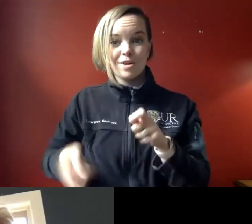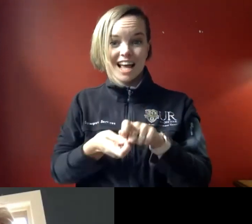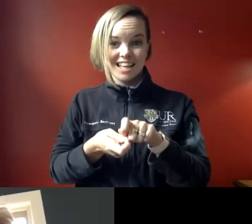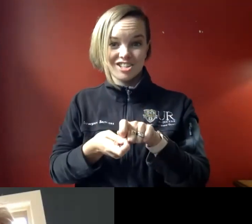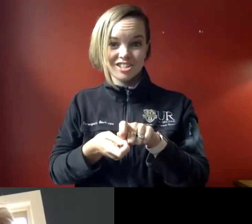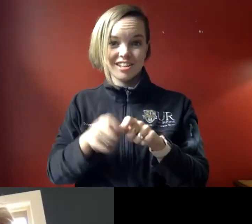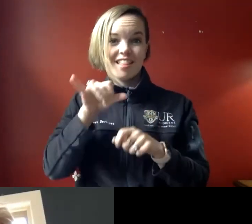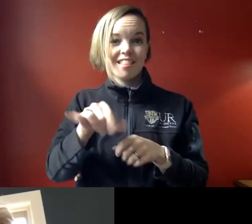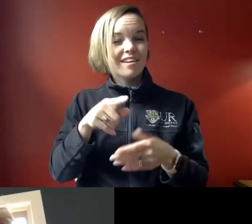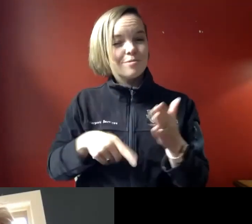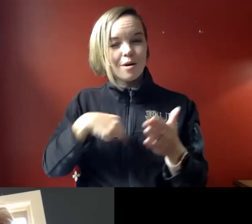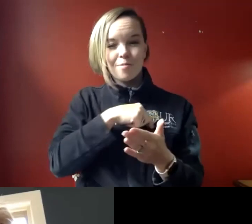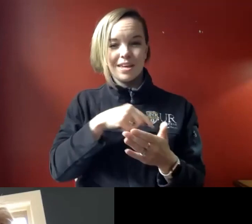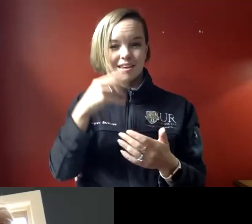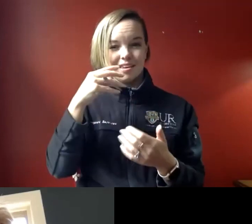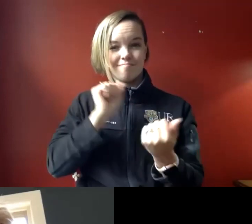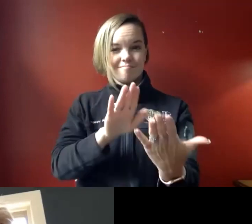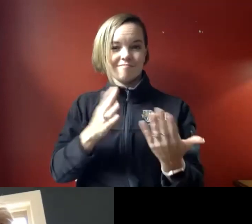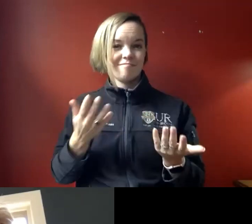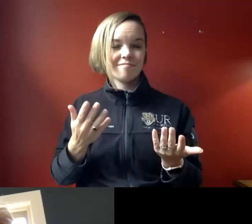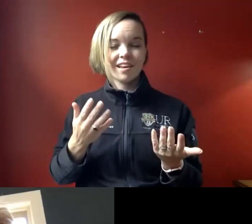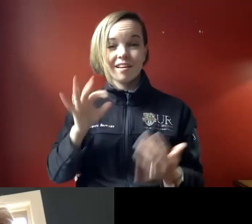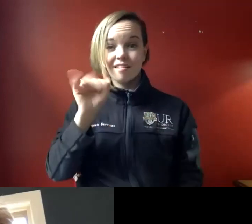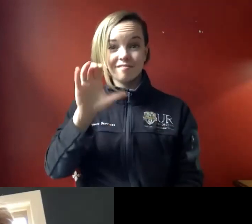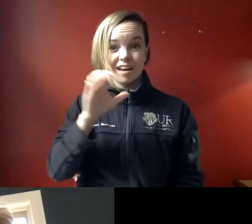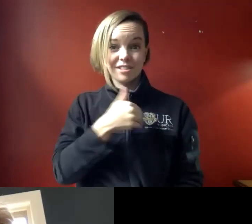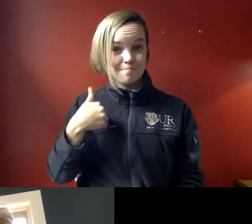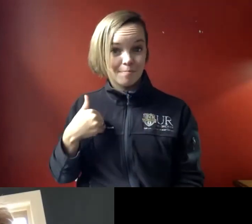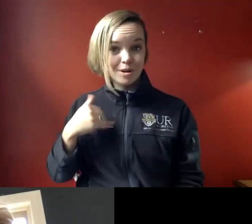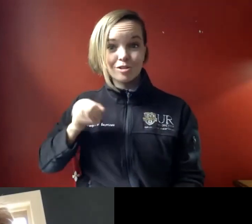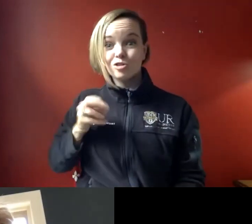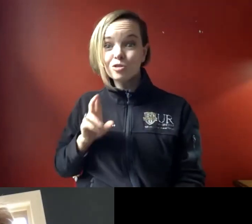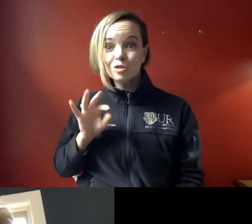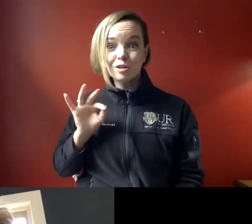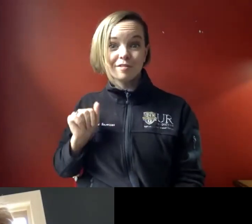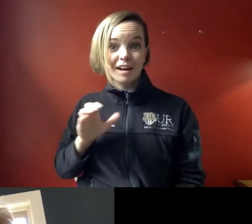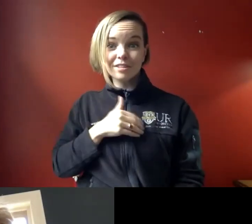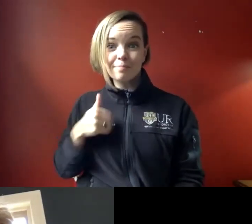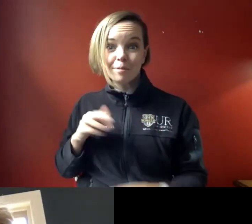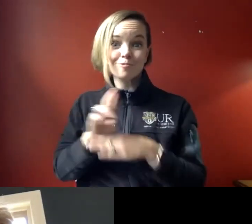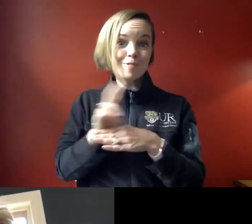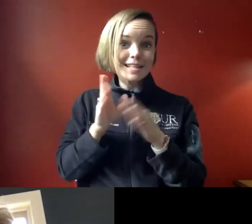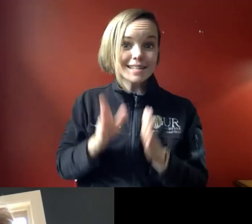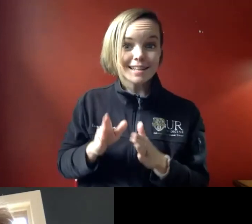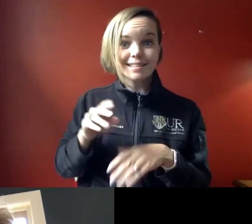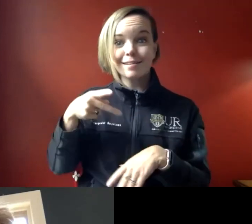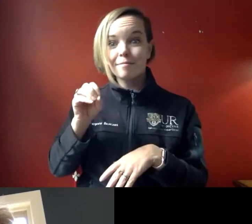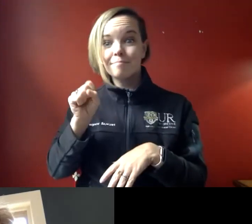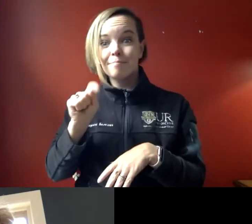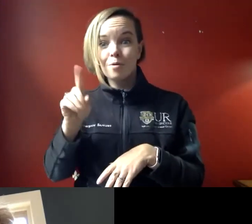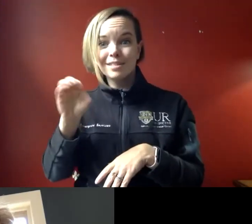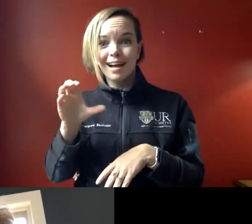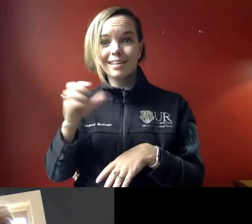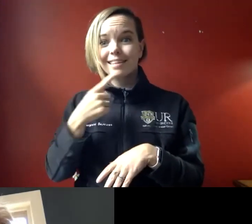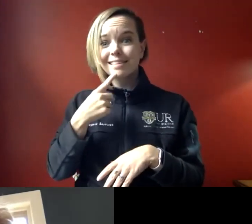we come up against, that people, faculty members, junior faculty members, residents, you know, postdocs will say, I know retaliation is against